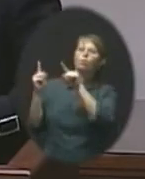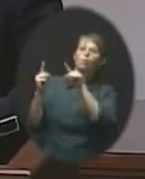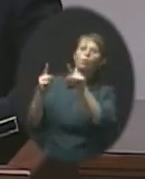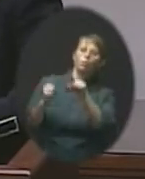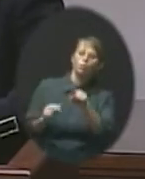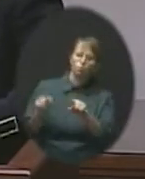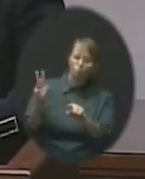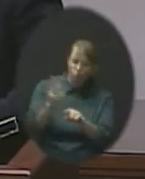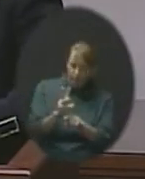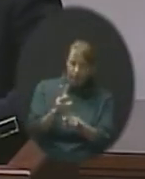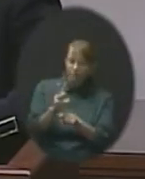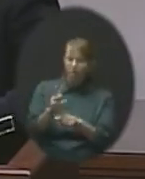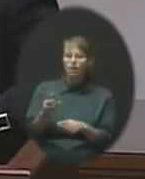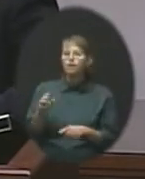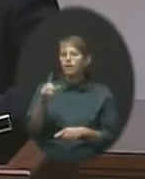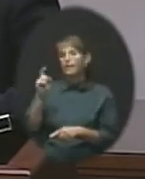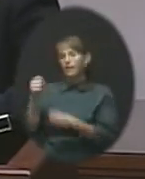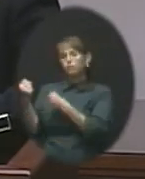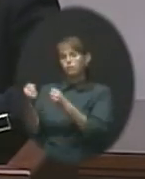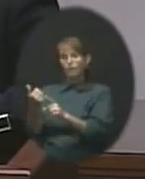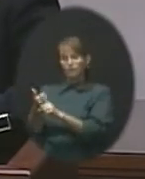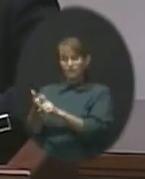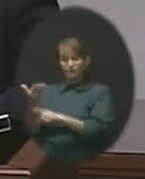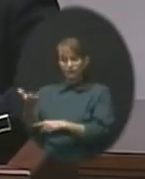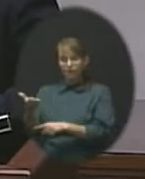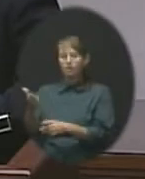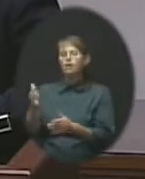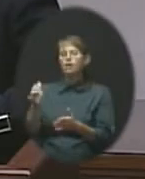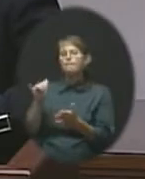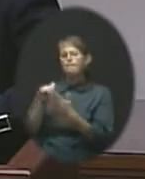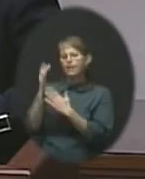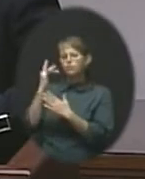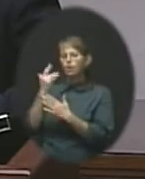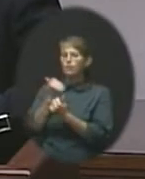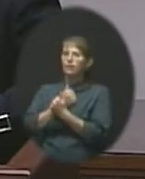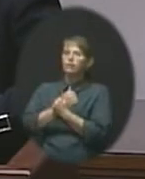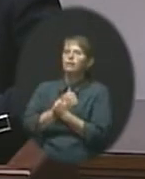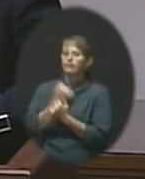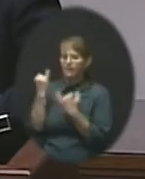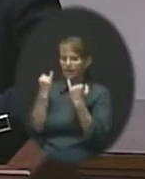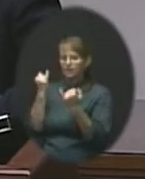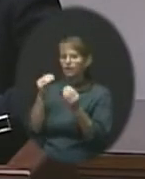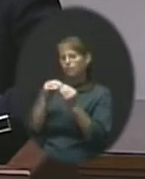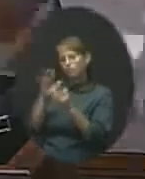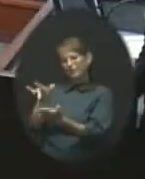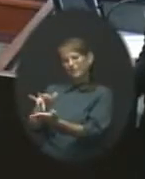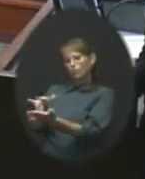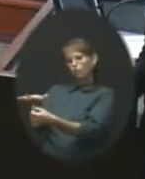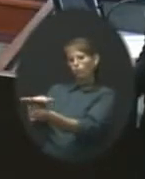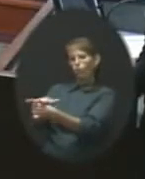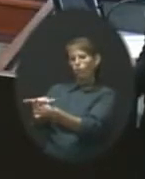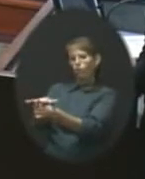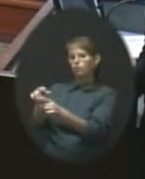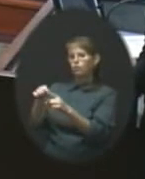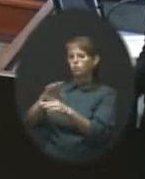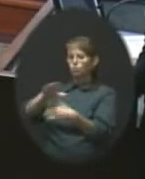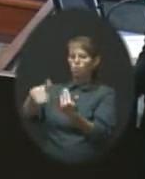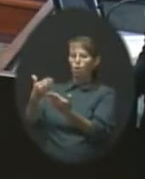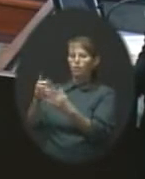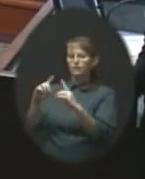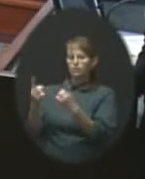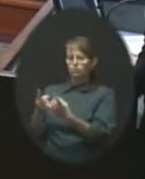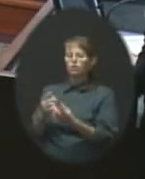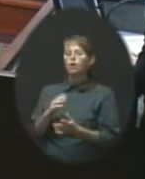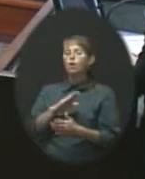there, and so that's why we love, of course, the idea of a central location. Okay. And so all of our alternative